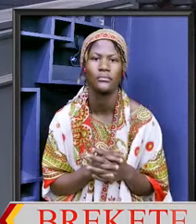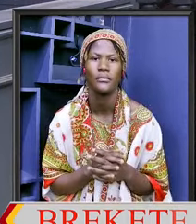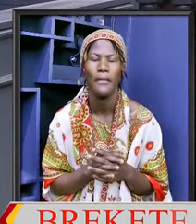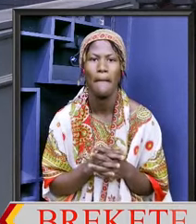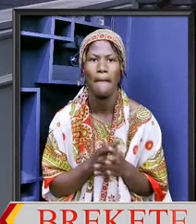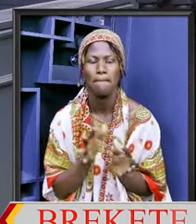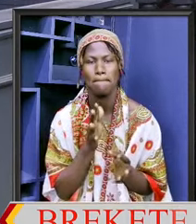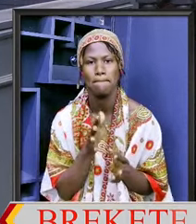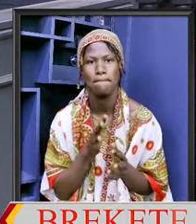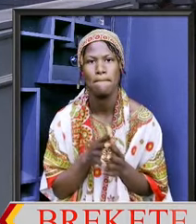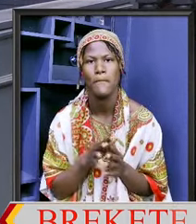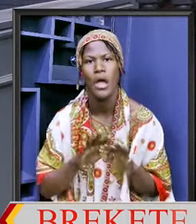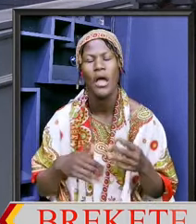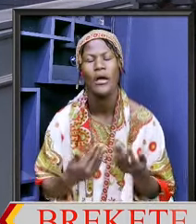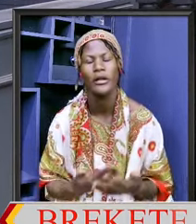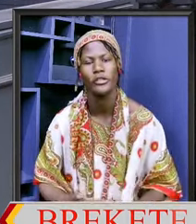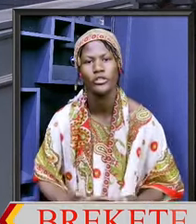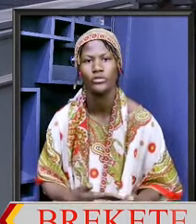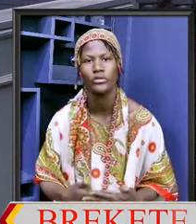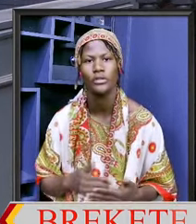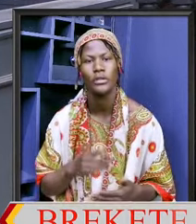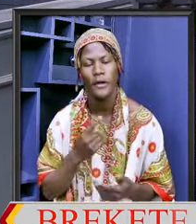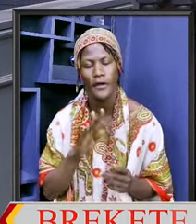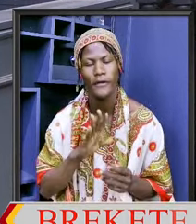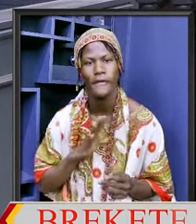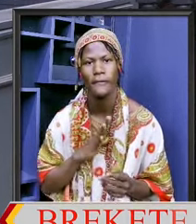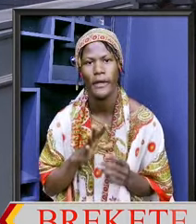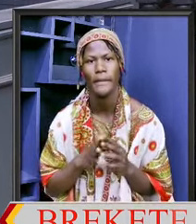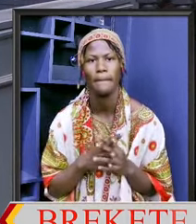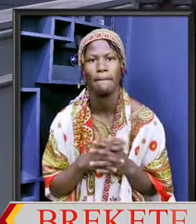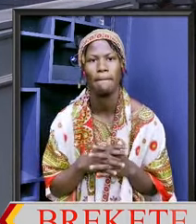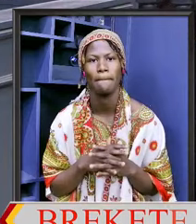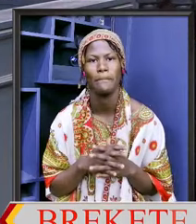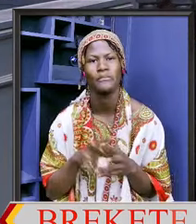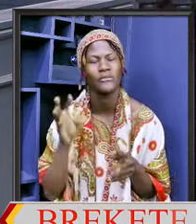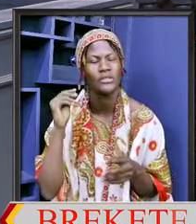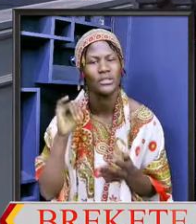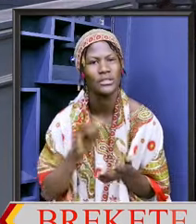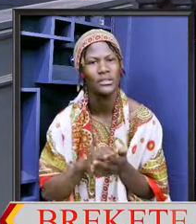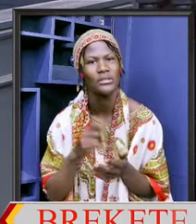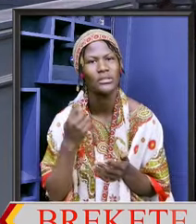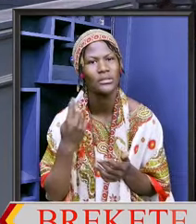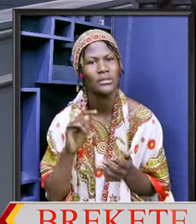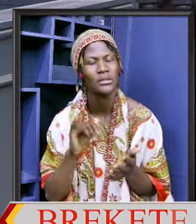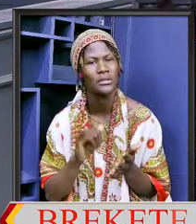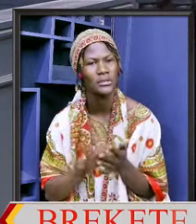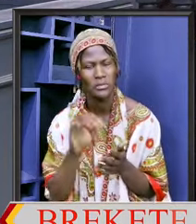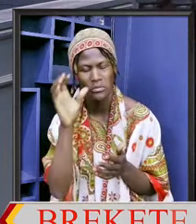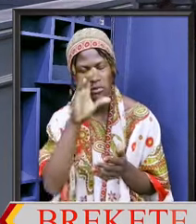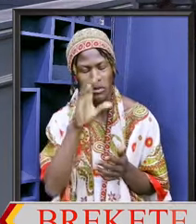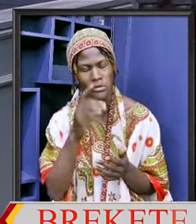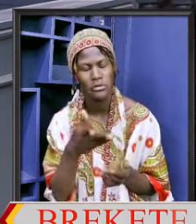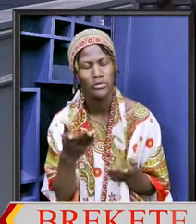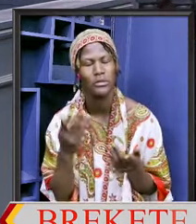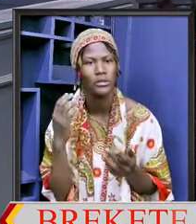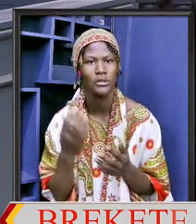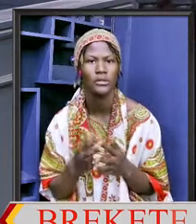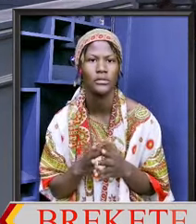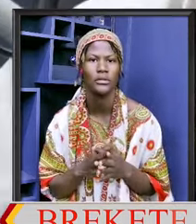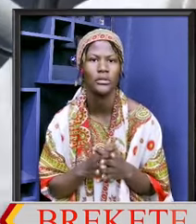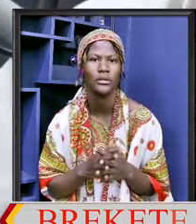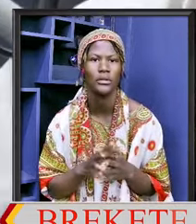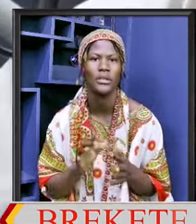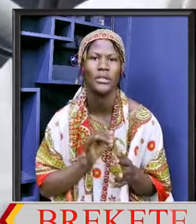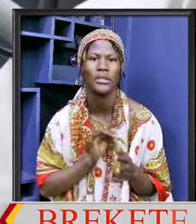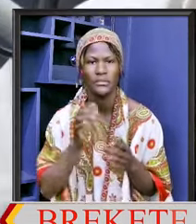Madam. Sir. How are my children? They're day fine, sir. Since that day where you live here, I no can't see you again. I no hear from you. I know